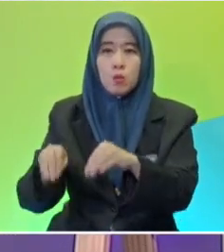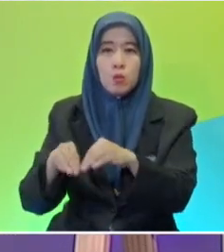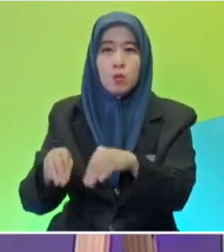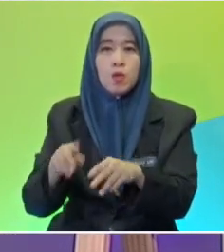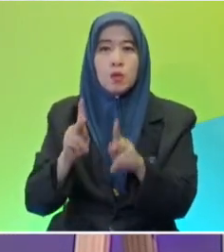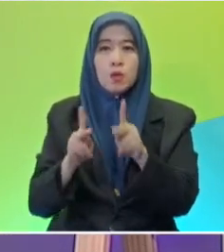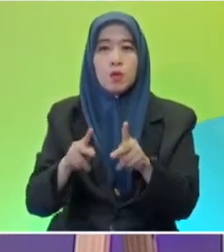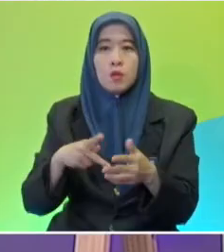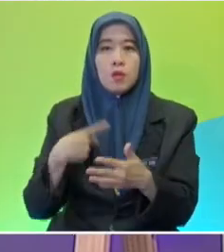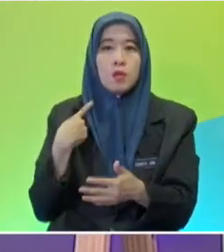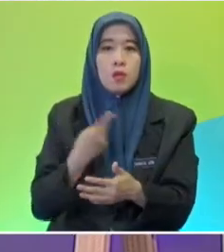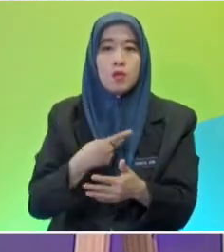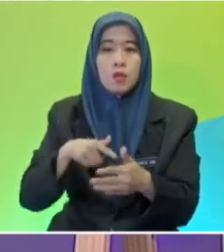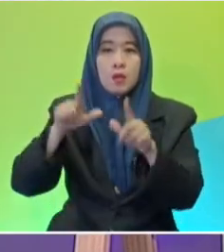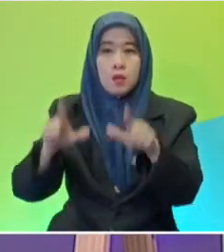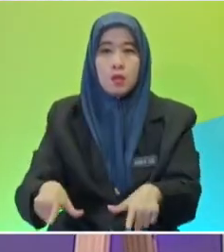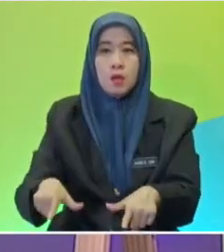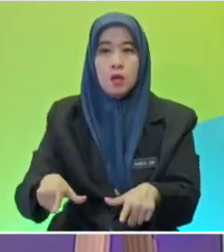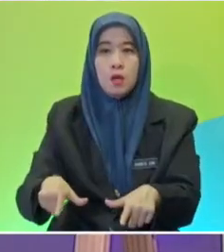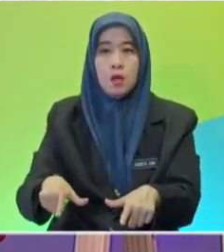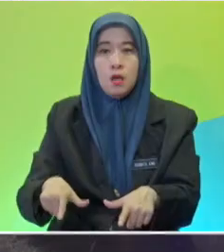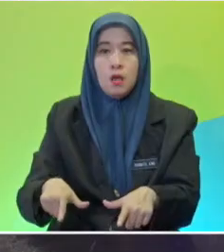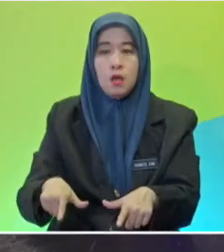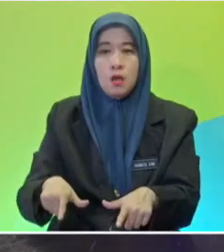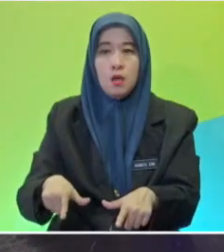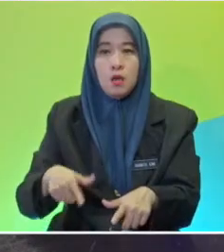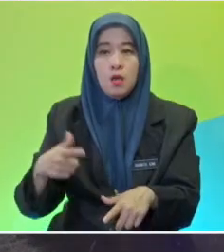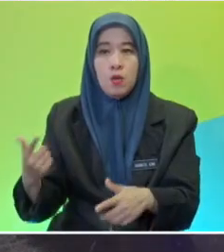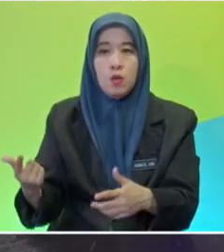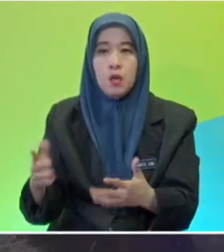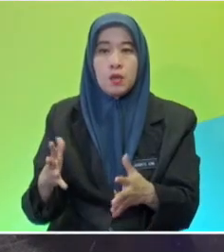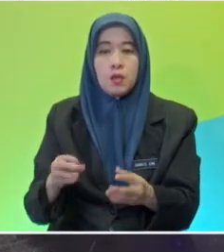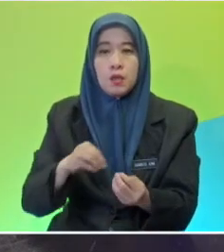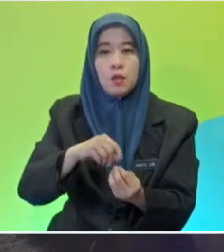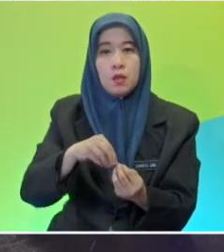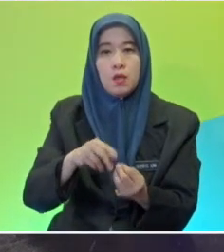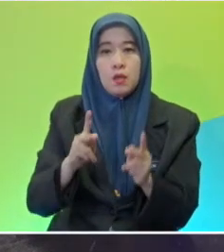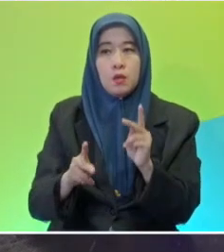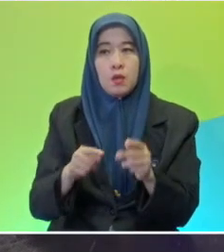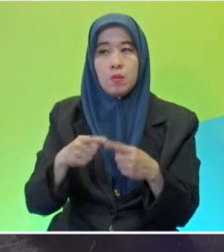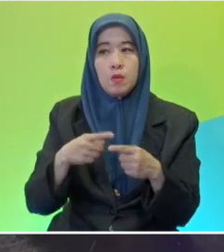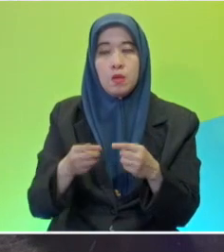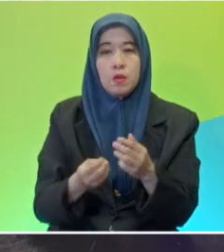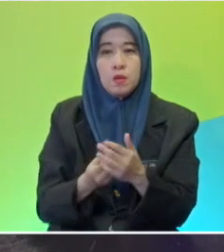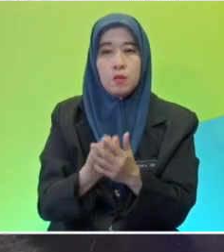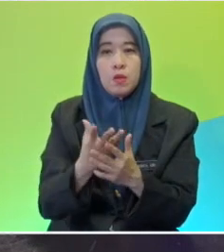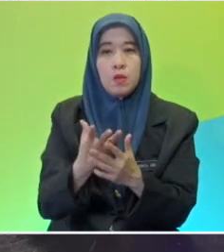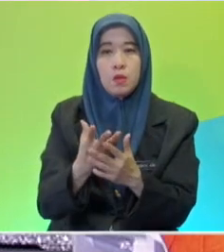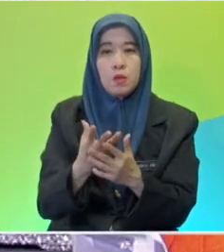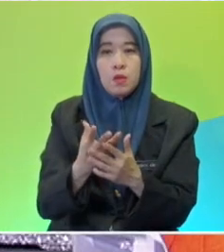outside when there's no seeds around the seedling? So when they germinate, when the seeds germinate, they